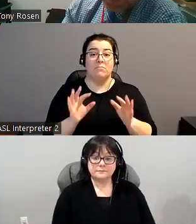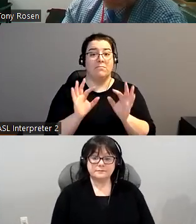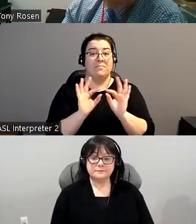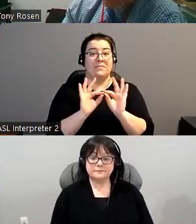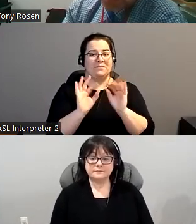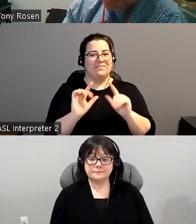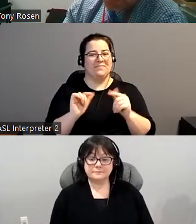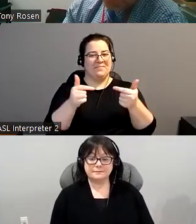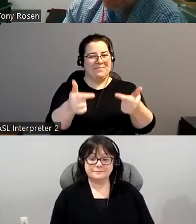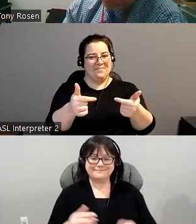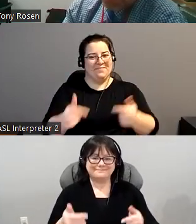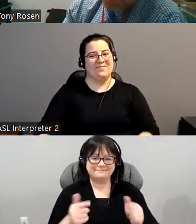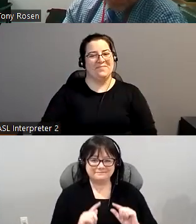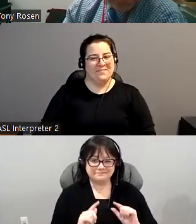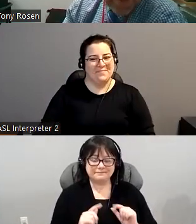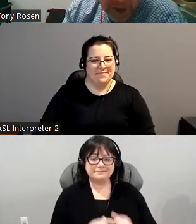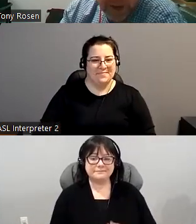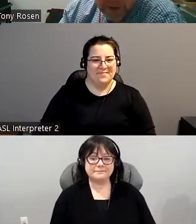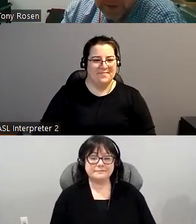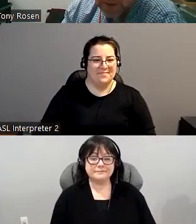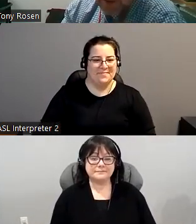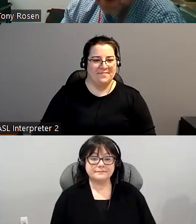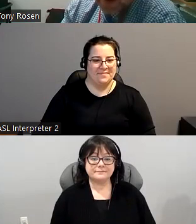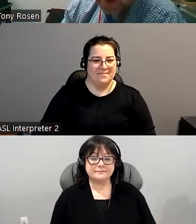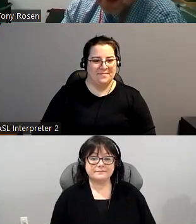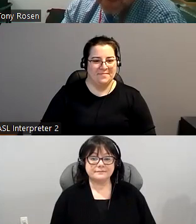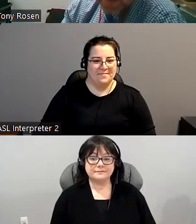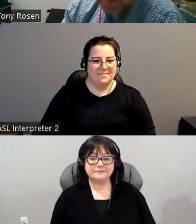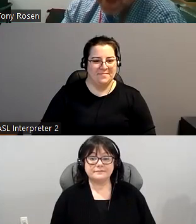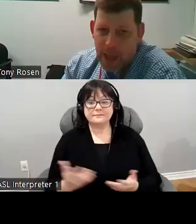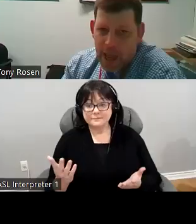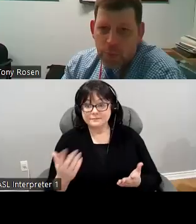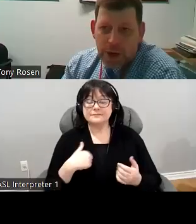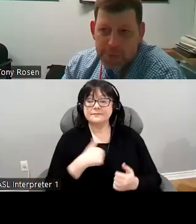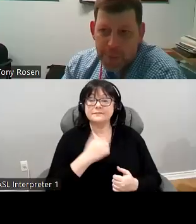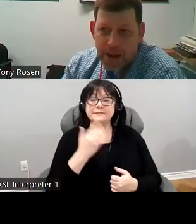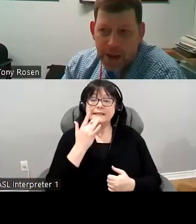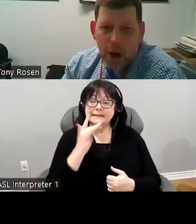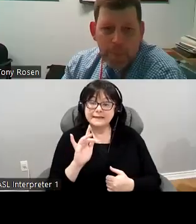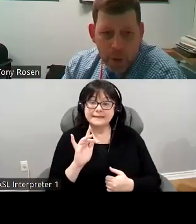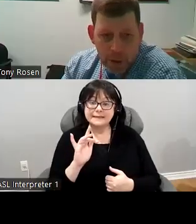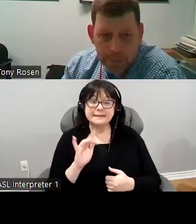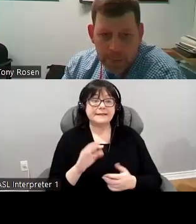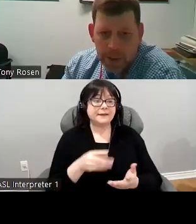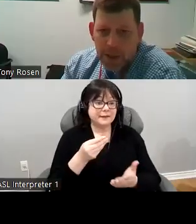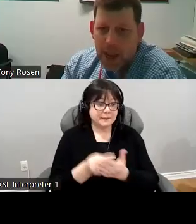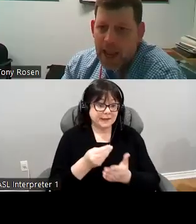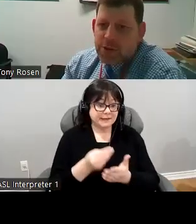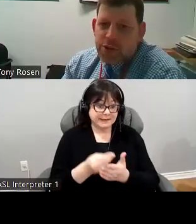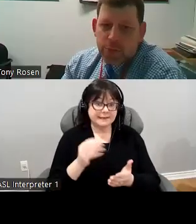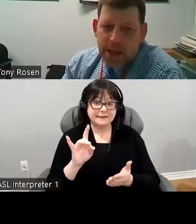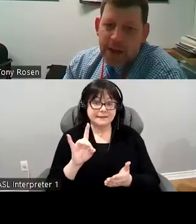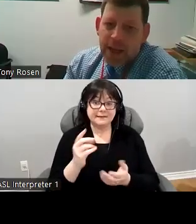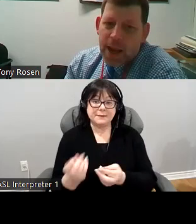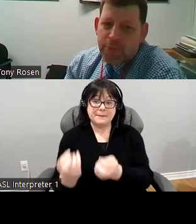We're lucky enough to say that we were refunded, and we're expanding our program